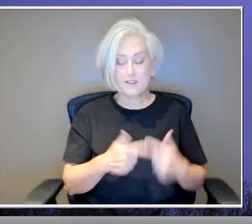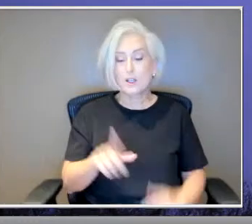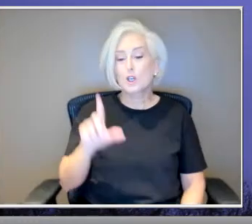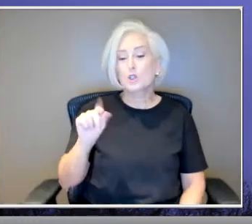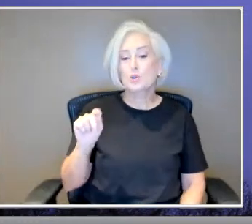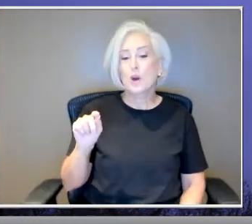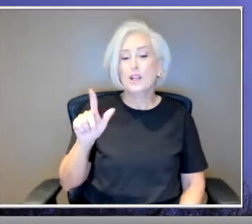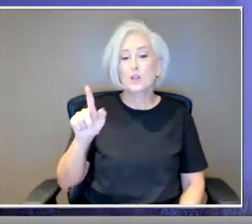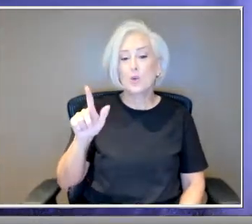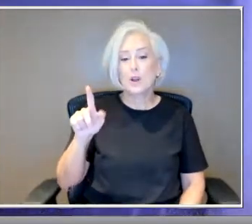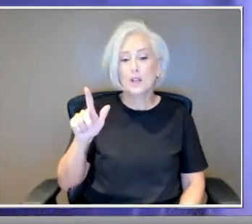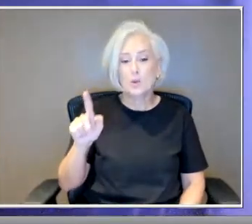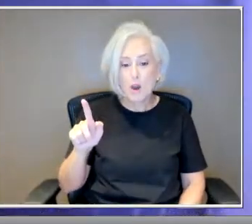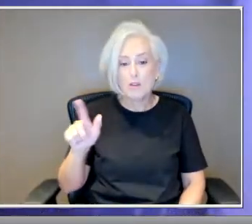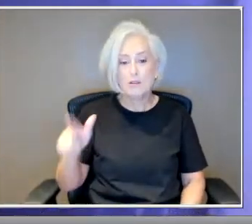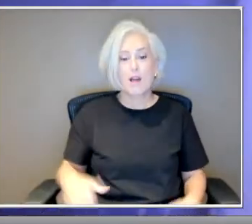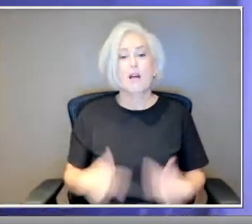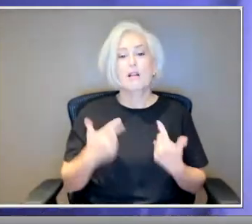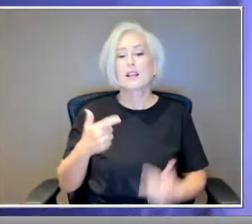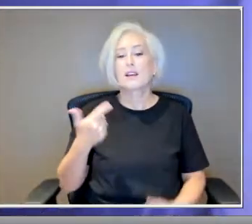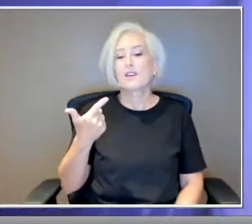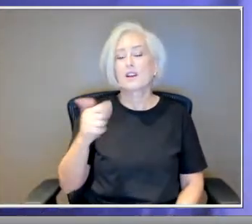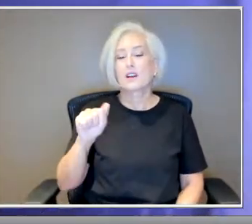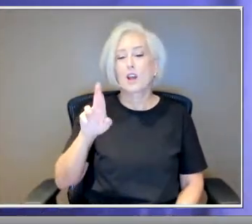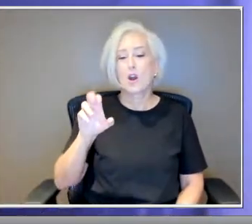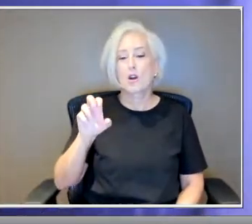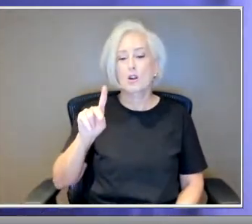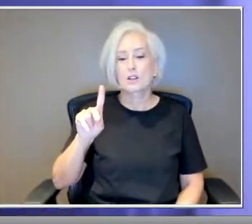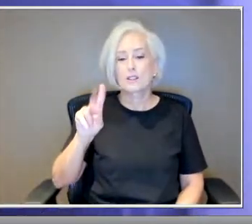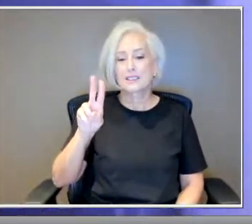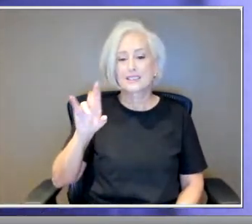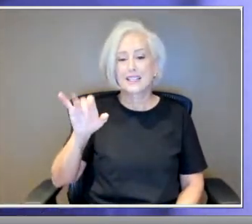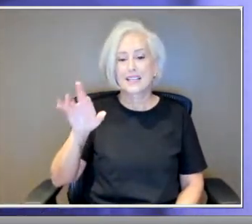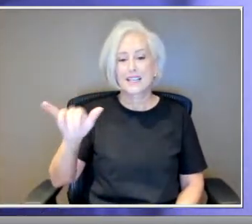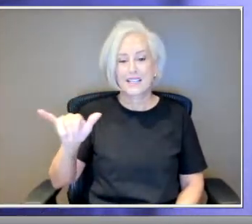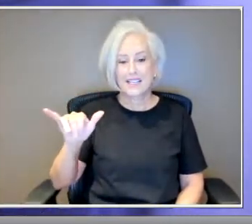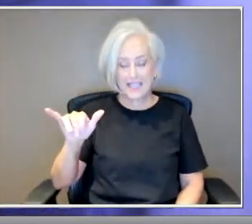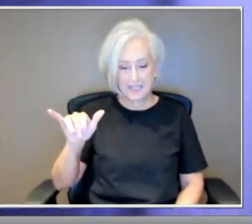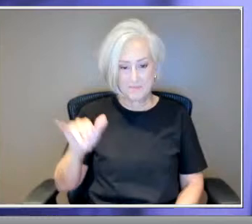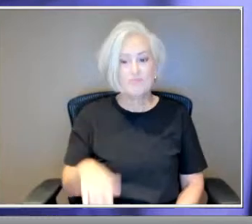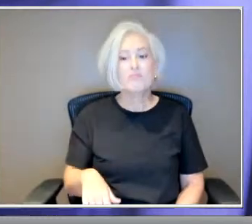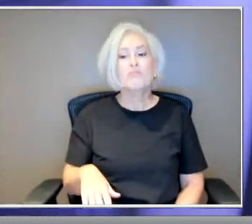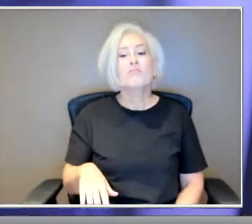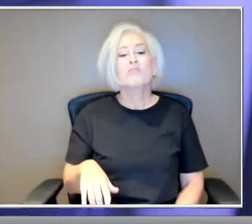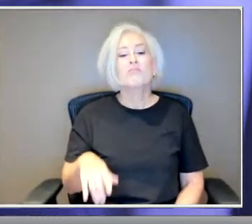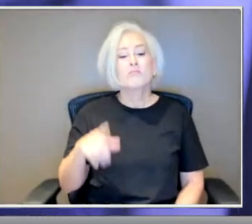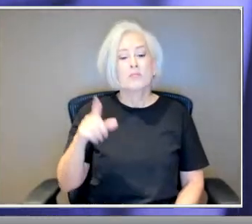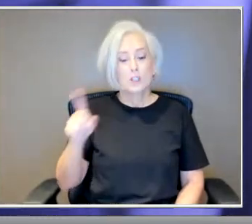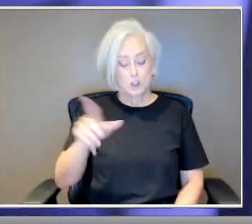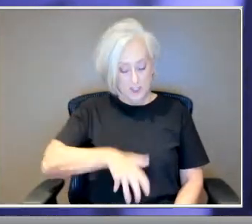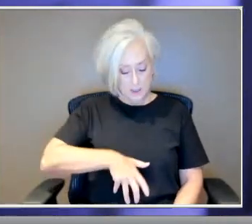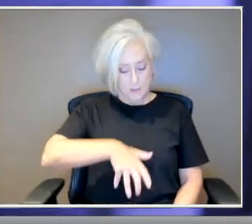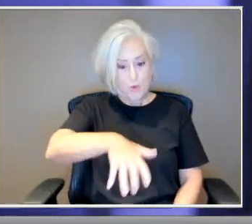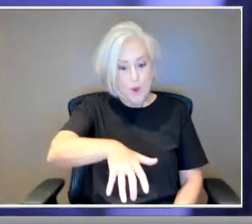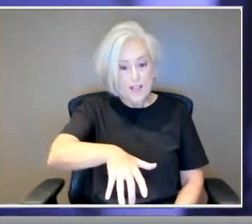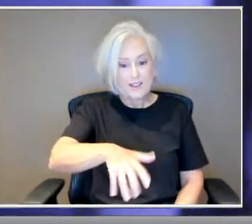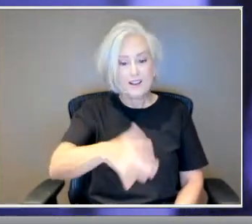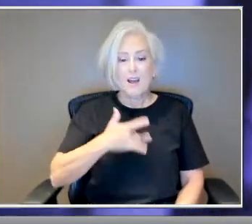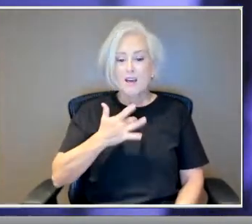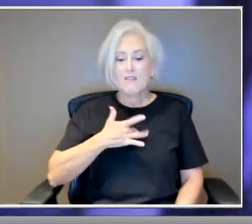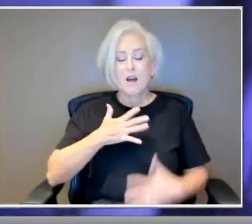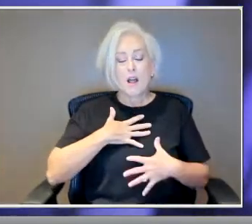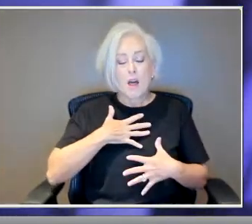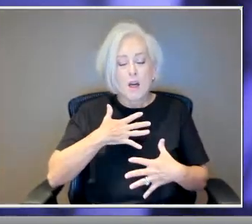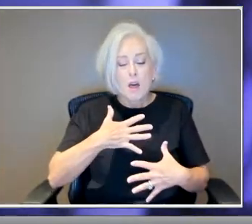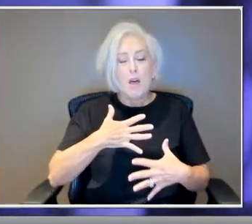Garden City, Kansas. She says she felt short of breath the entire 9 months and thought it was the residual effects of catching COVID